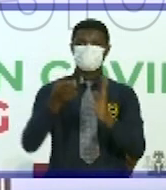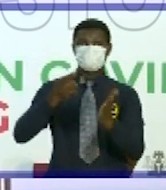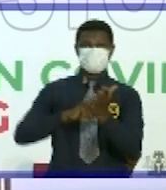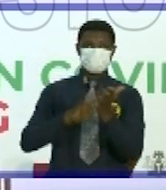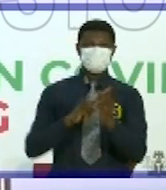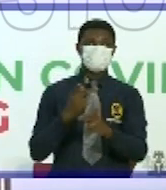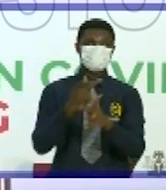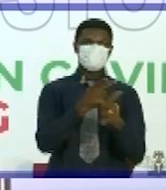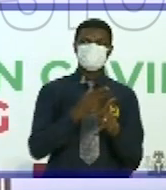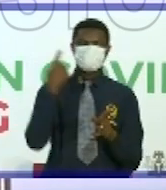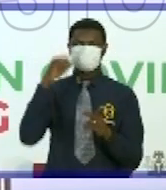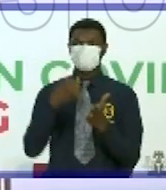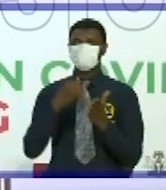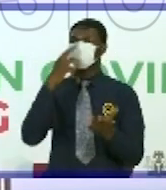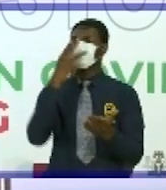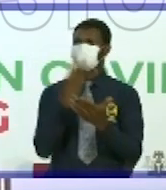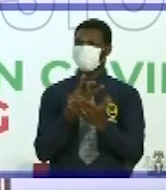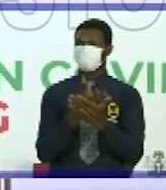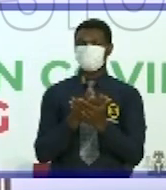because we will need